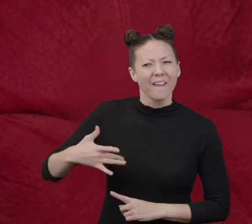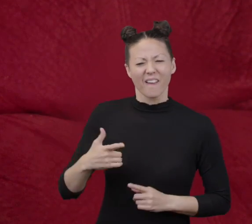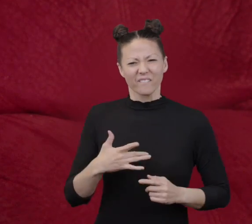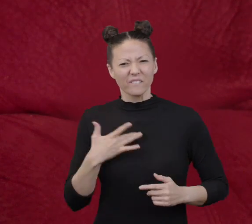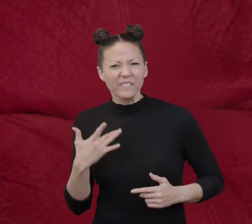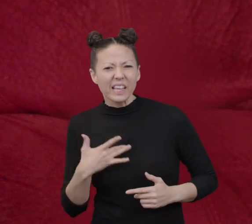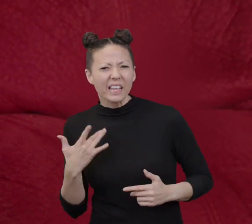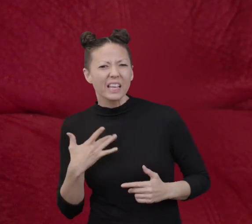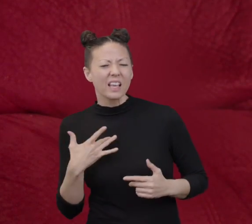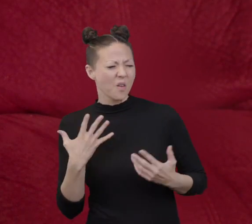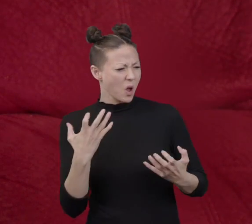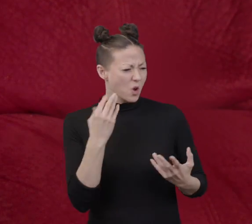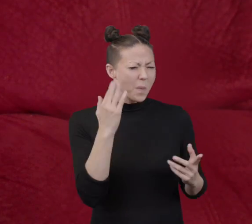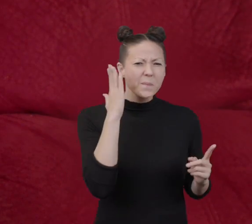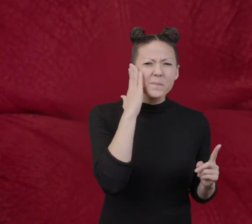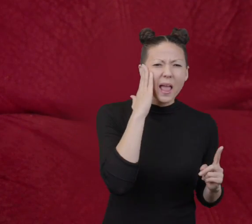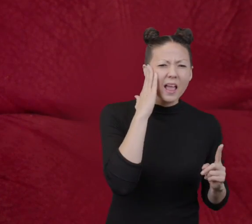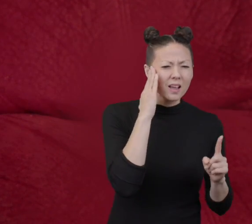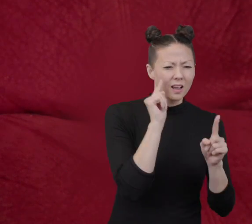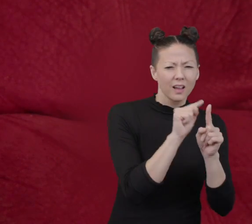and you just want to go to bed?